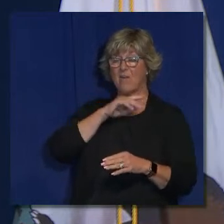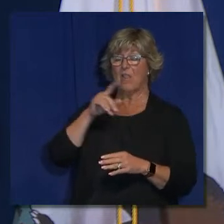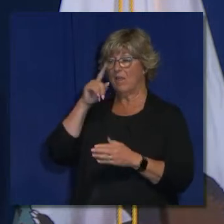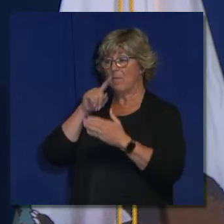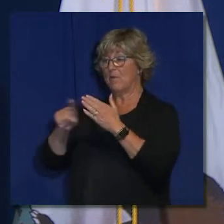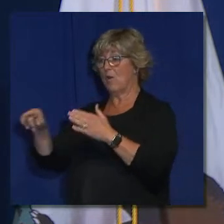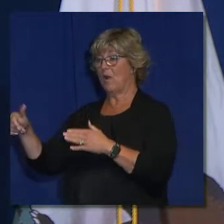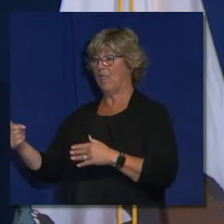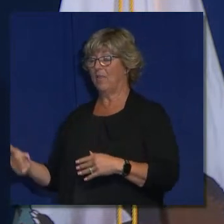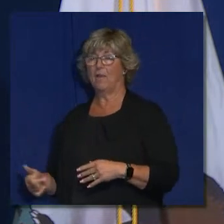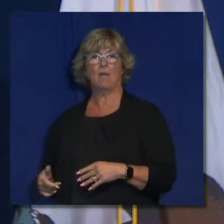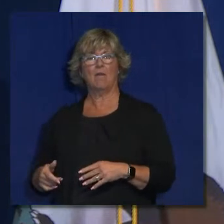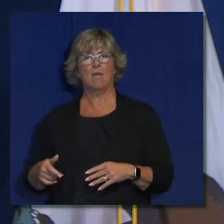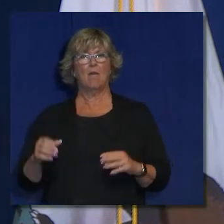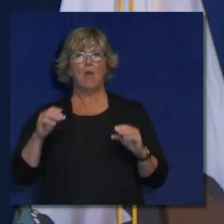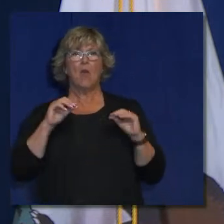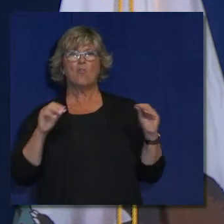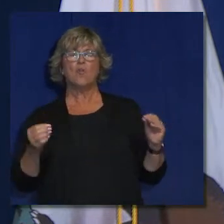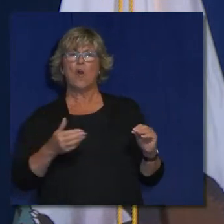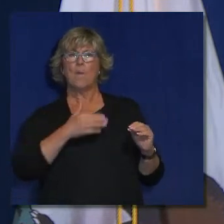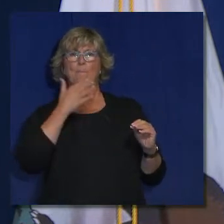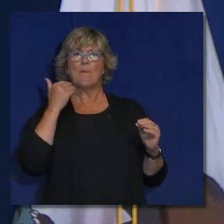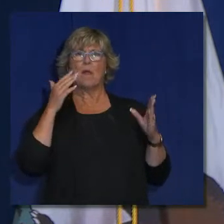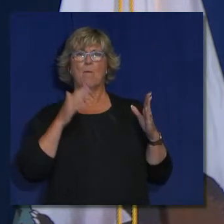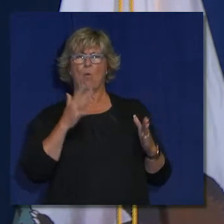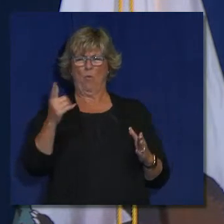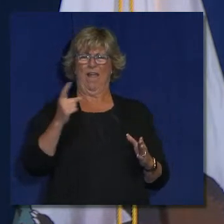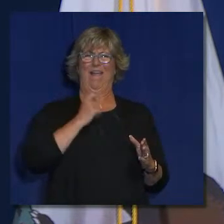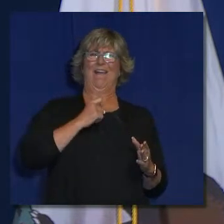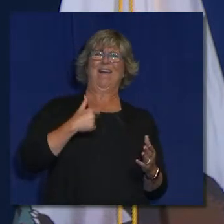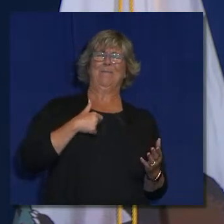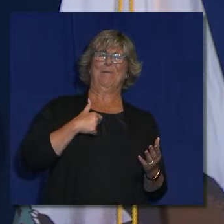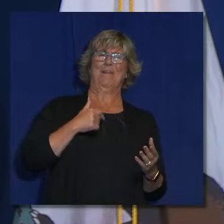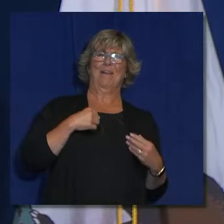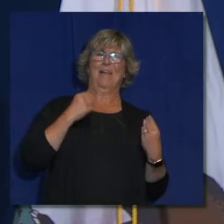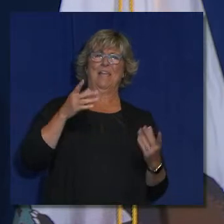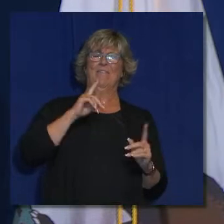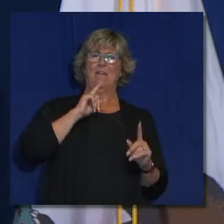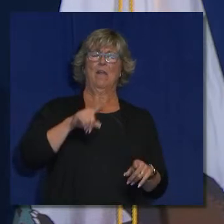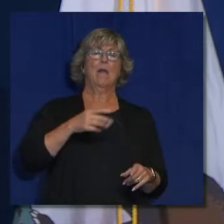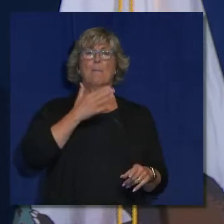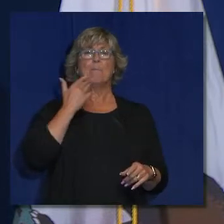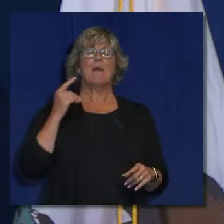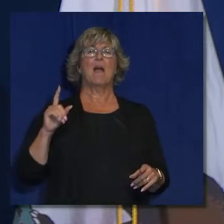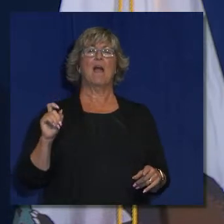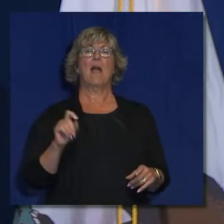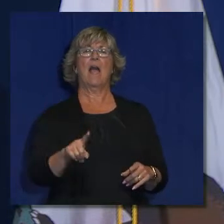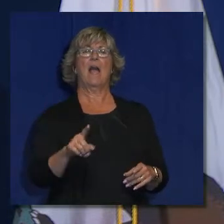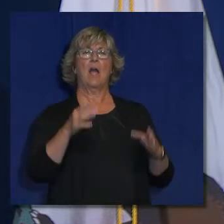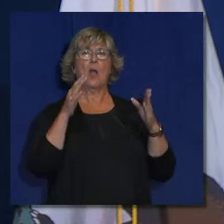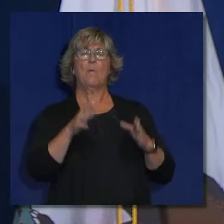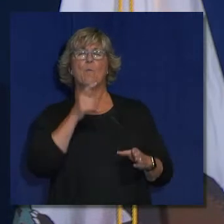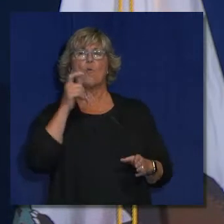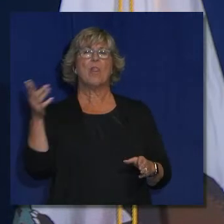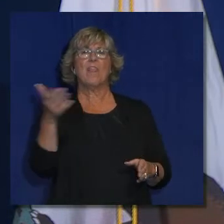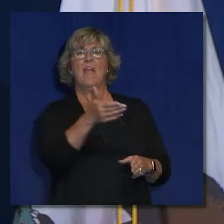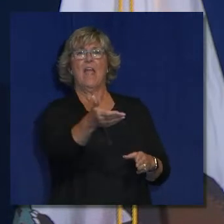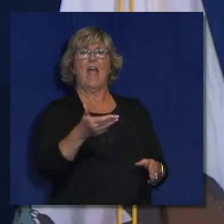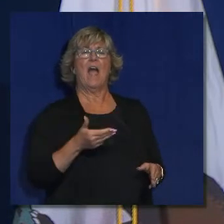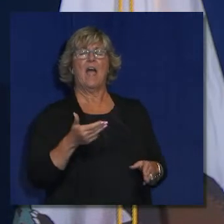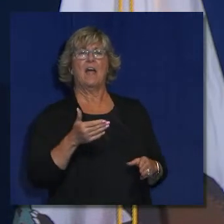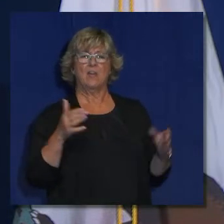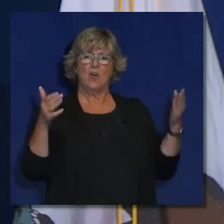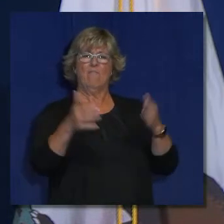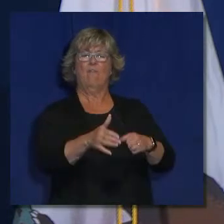other things? No better person. Why ask me? I can give you a response, but better to have the person they hired full-time